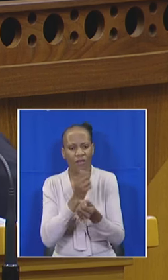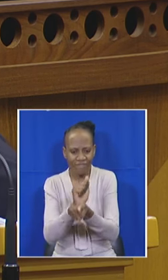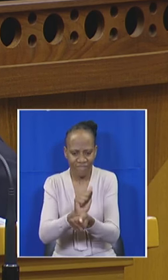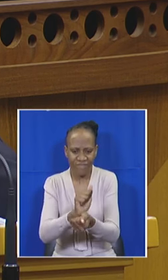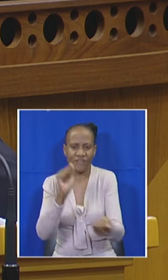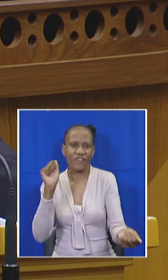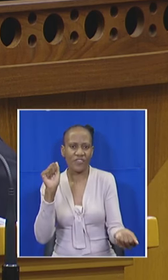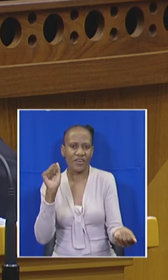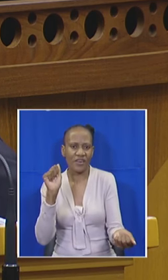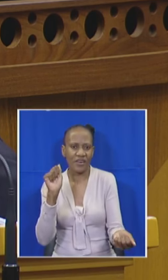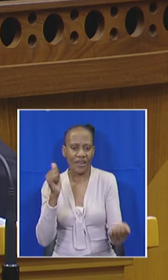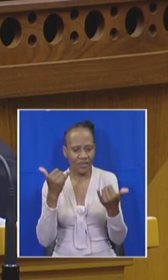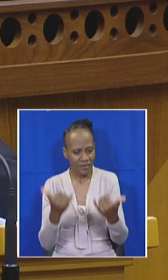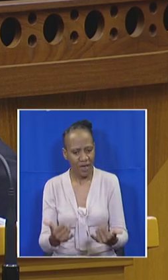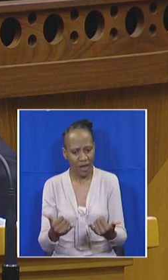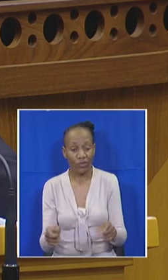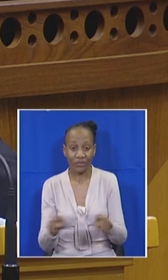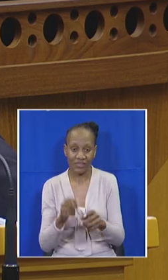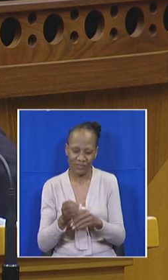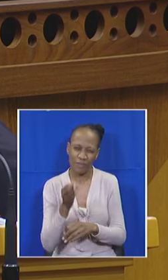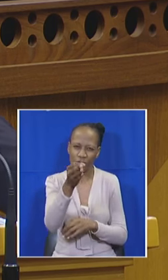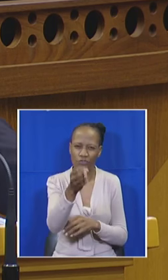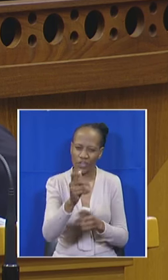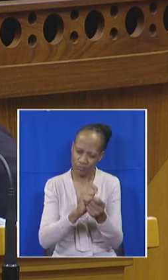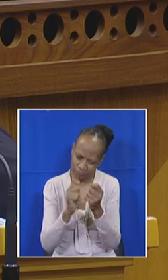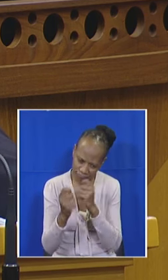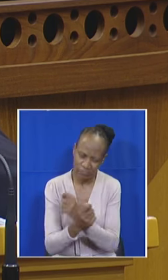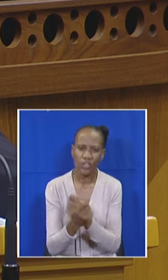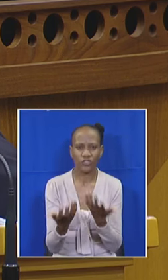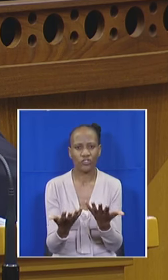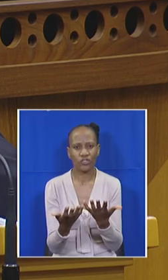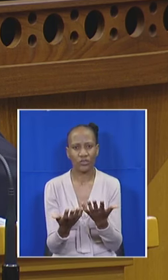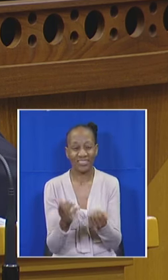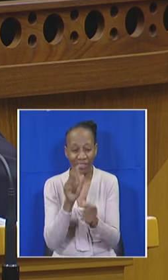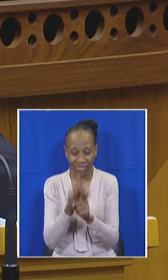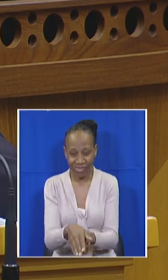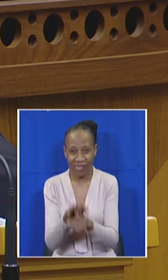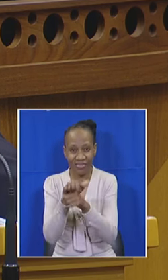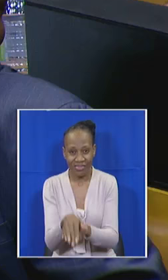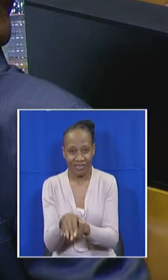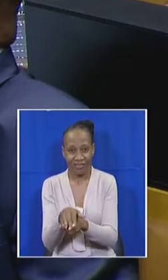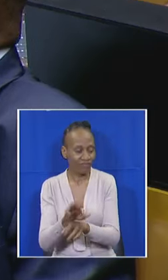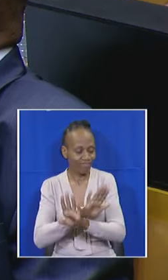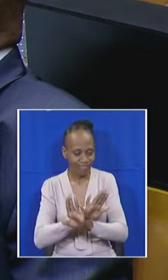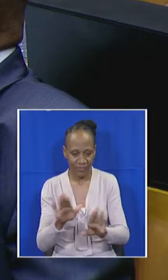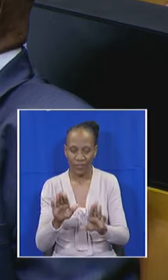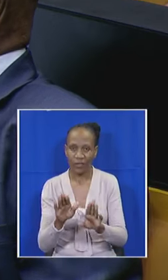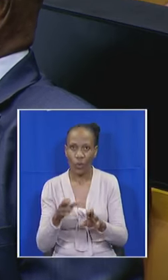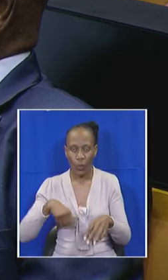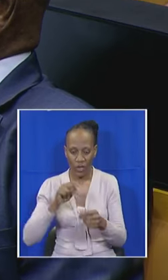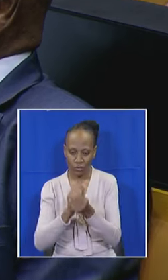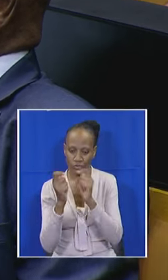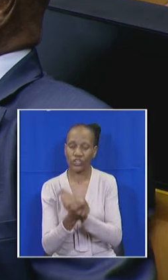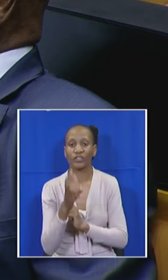current and the next generations from the shackles of the past.